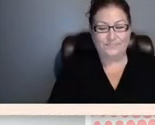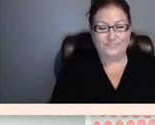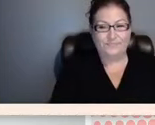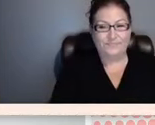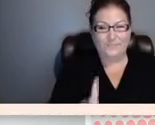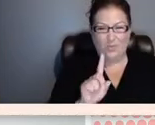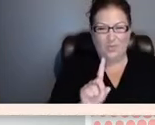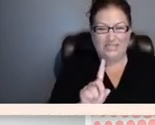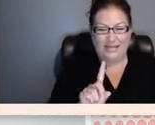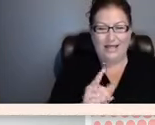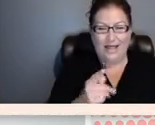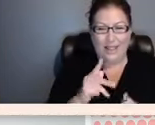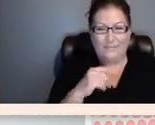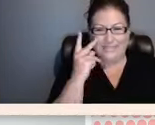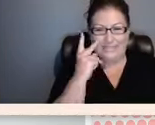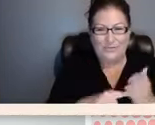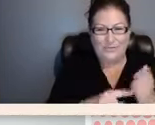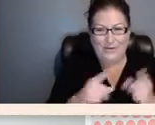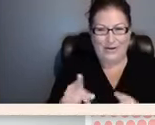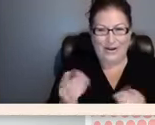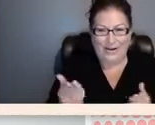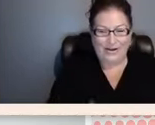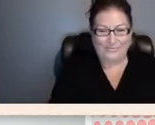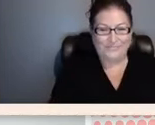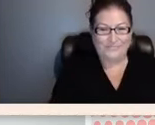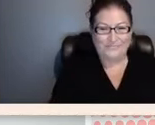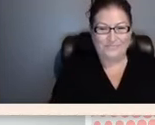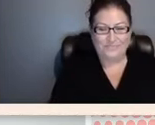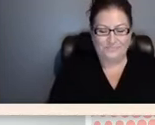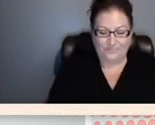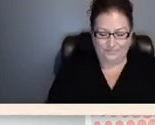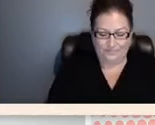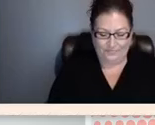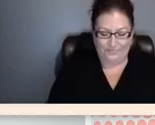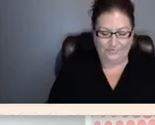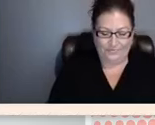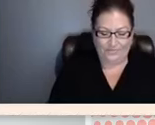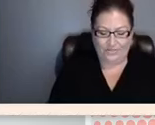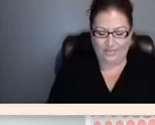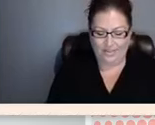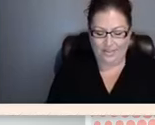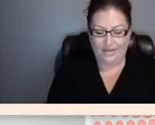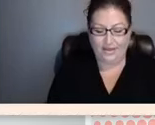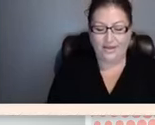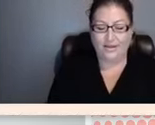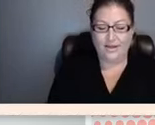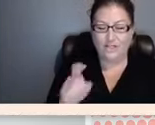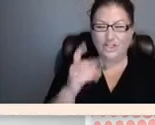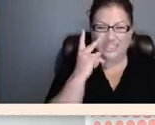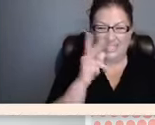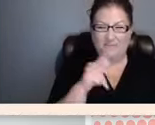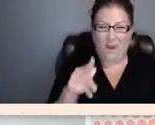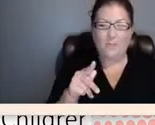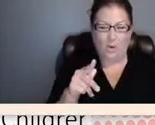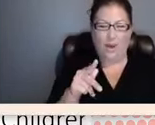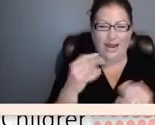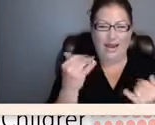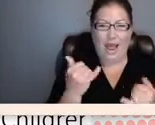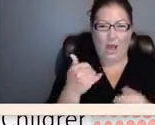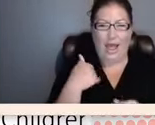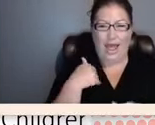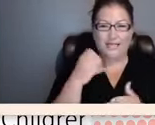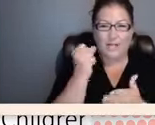let me see what's going on here. Resume share. Okay, you should see the PowerPoint presentation that has our logo APD in the top right-hand